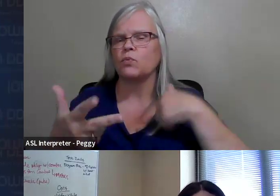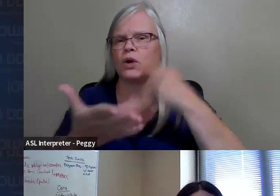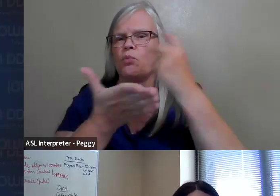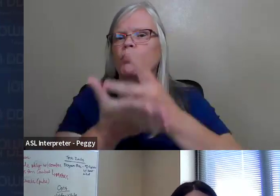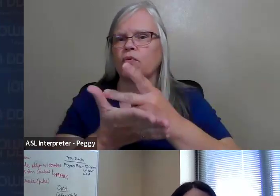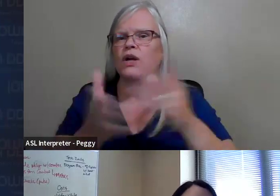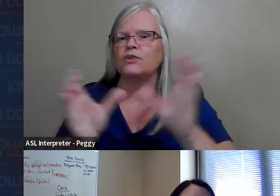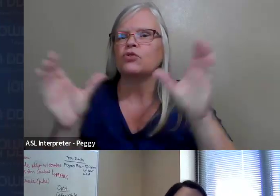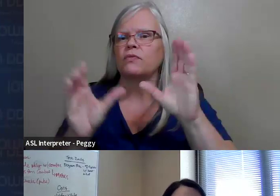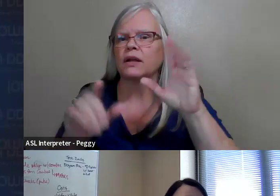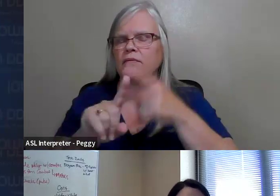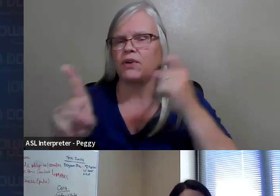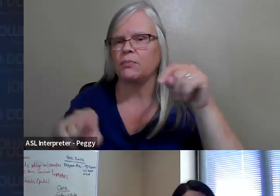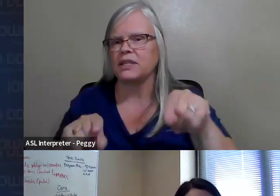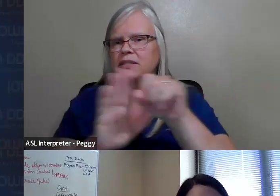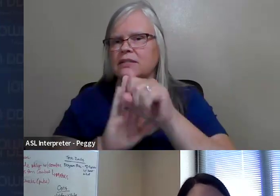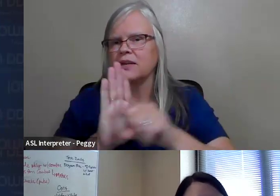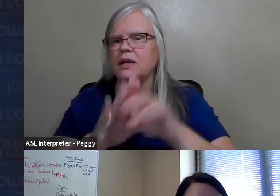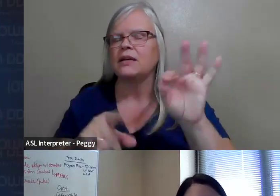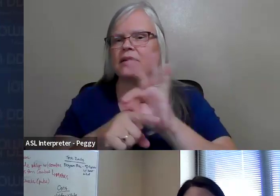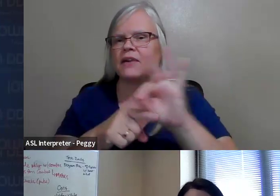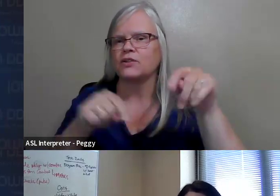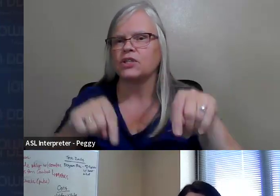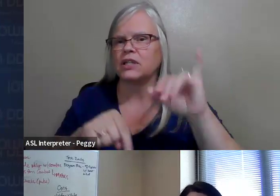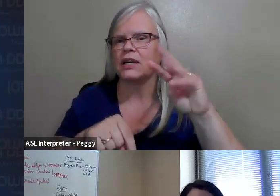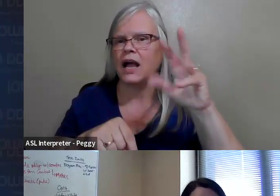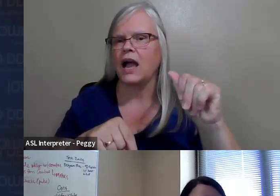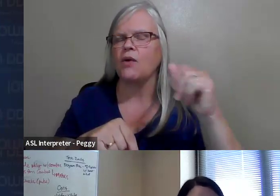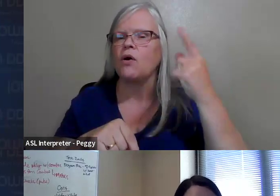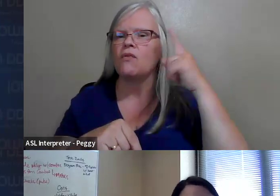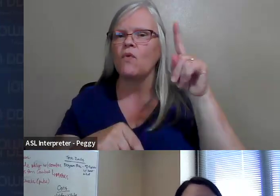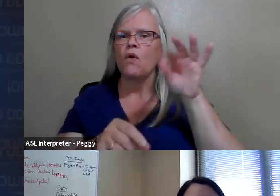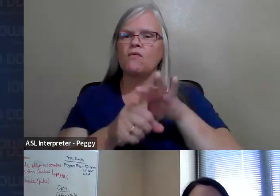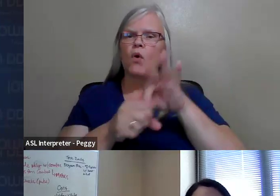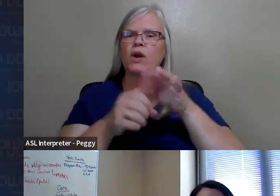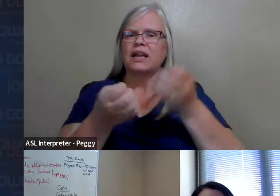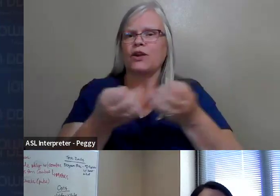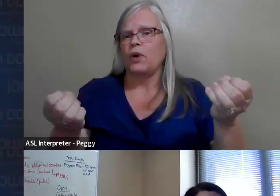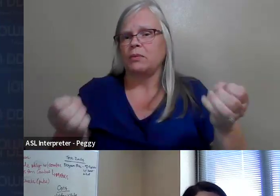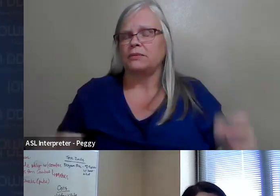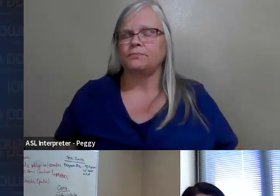are certified by the state to function in Iowa for the voting equipment.